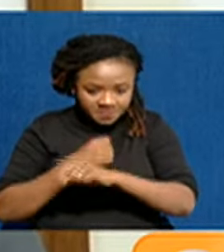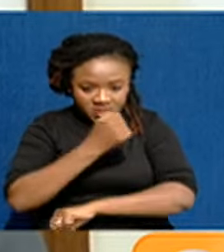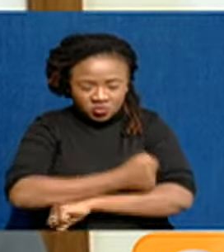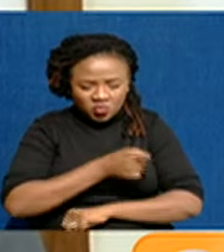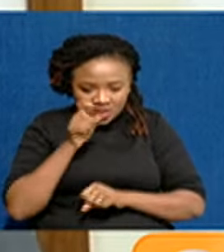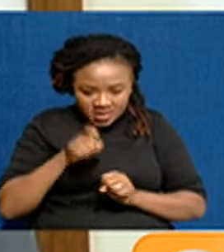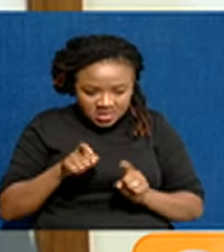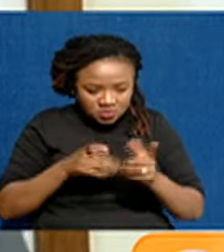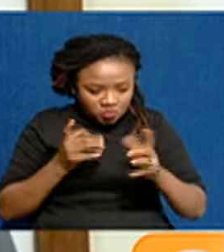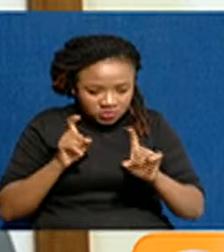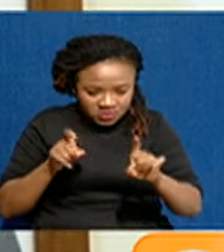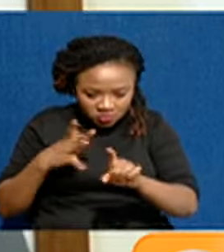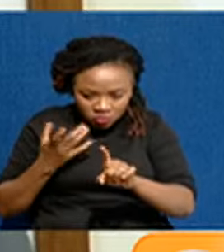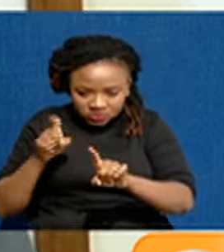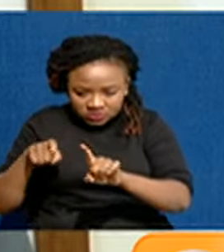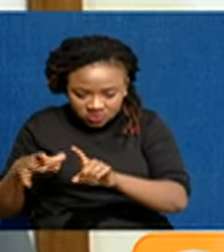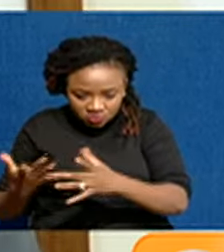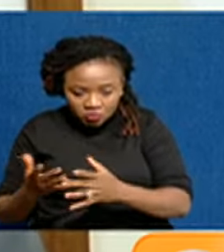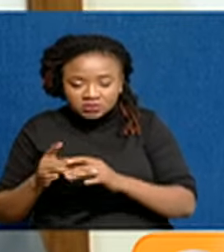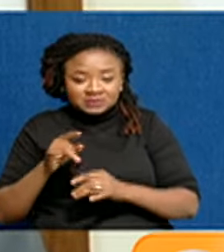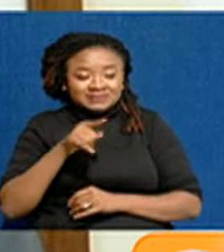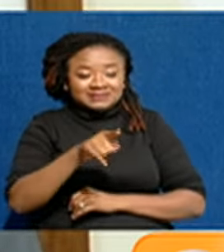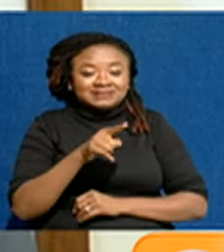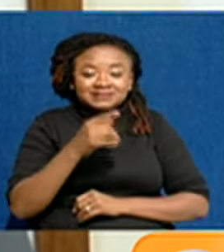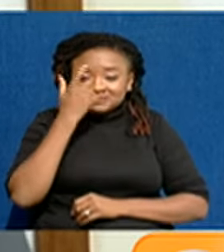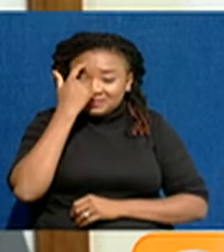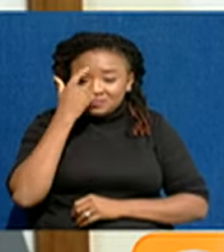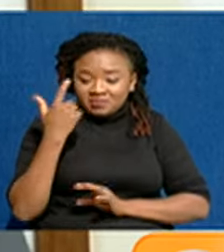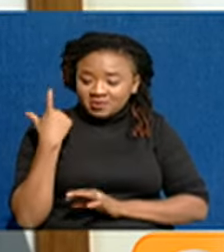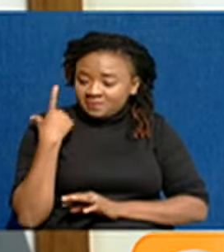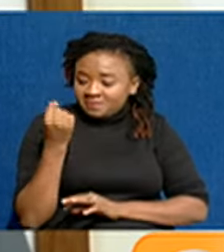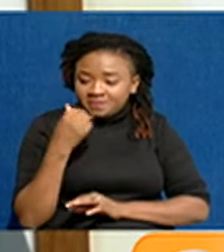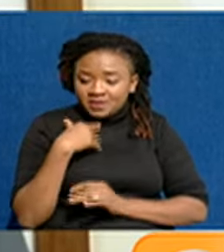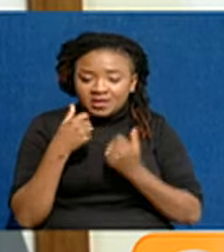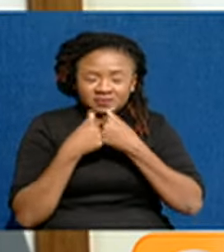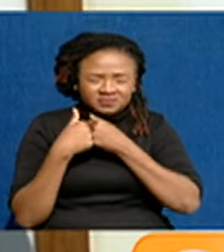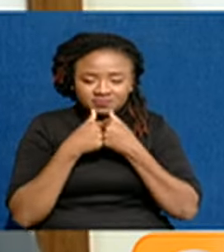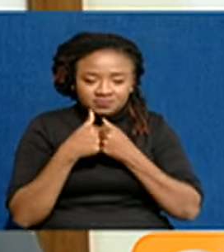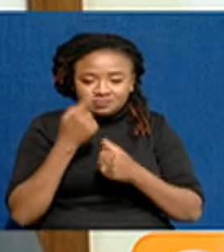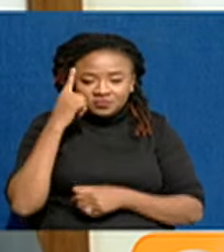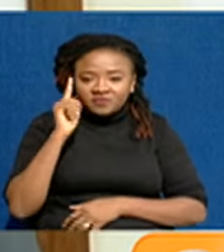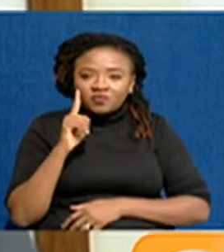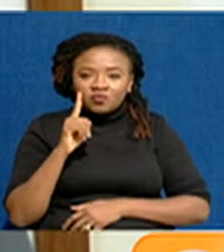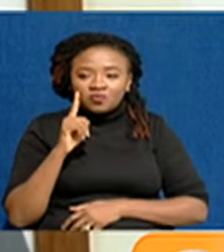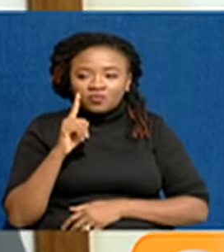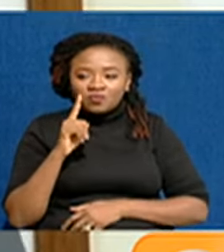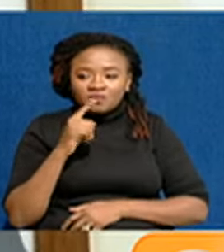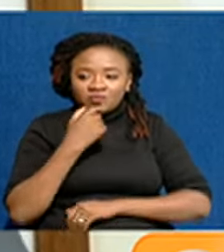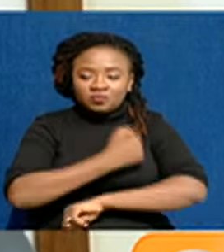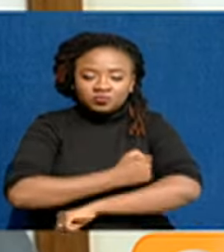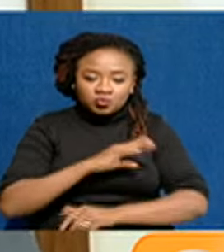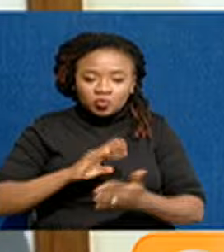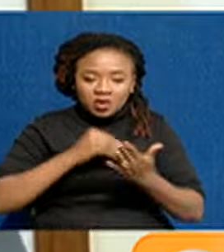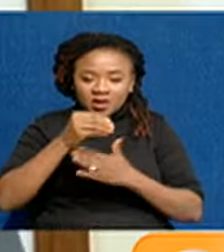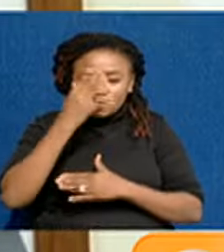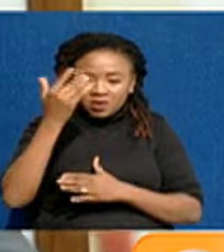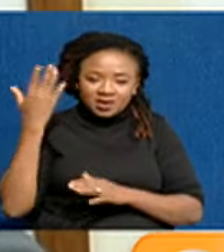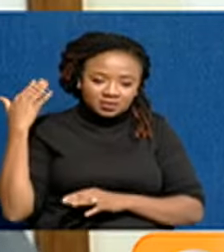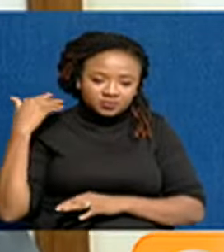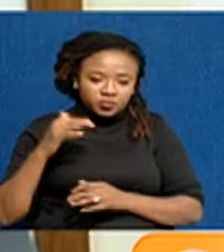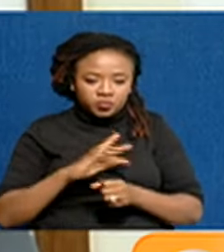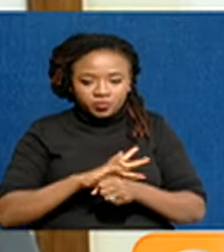was the position then. And it was good because, remember, we've just come from having challenges around the school calendar because of the COVID. And it's